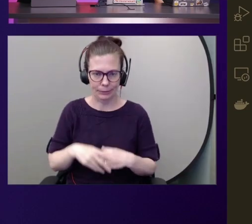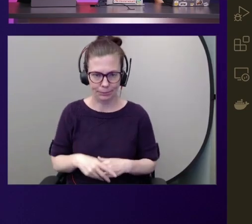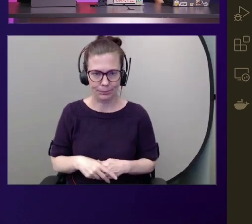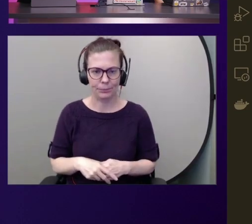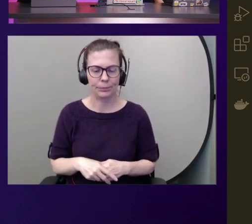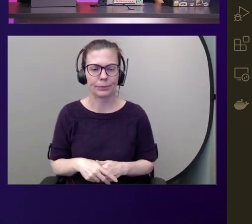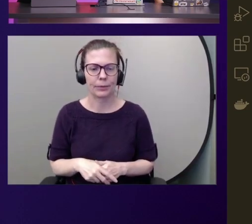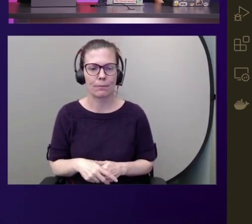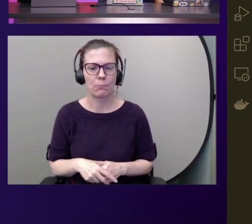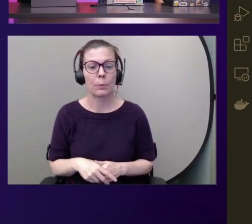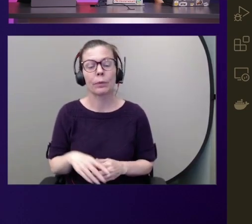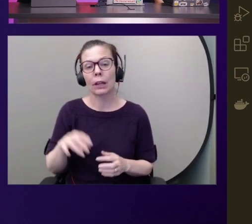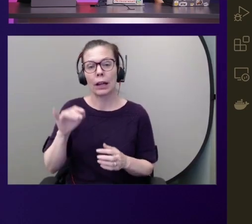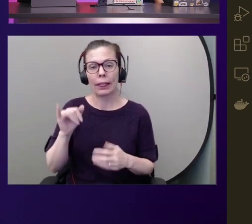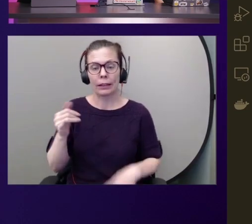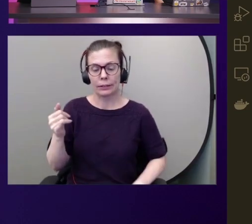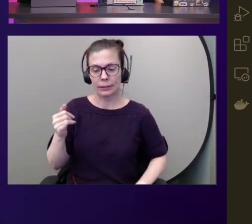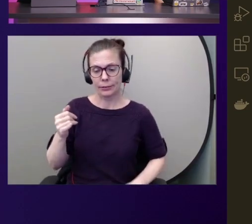which is